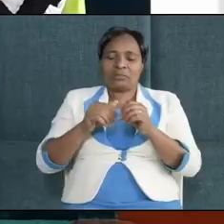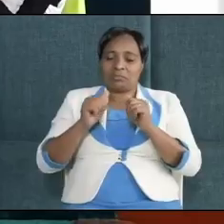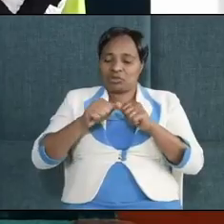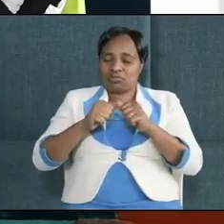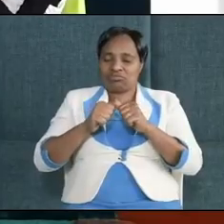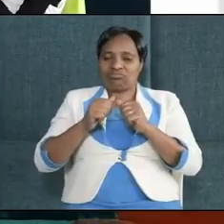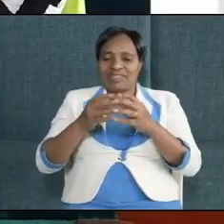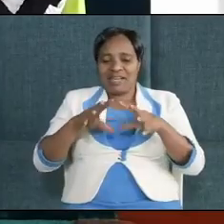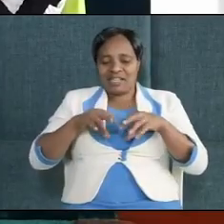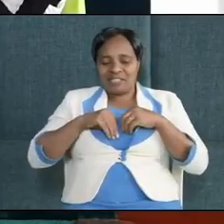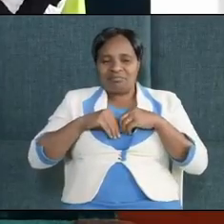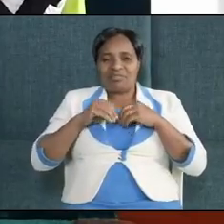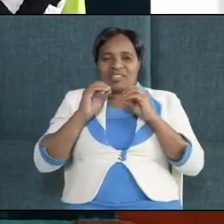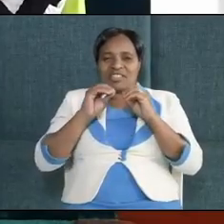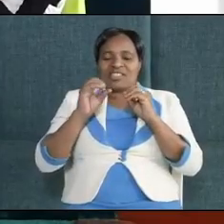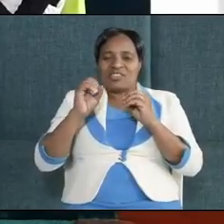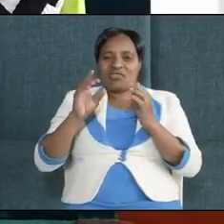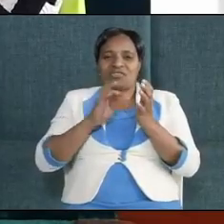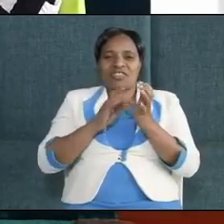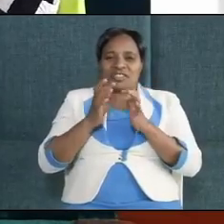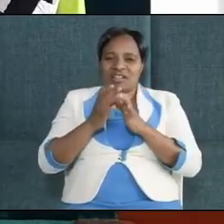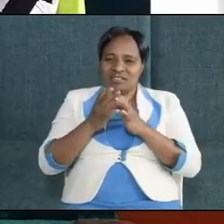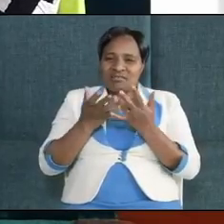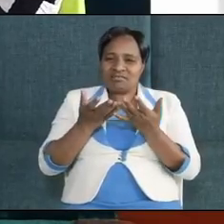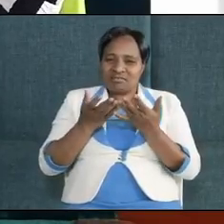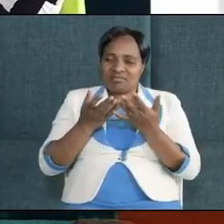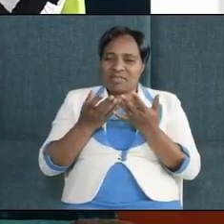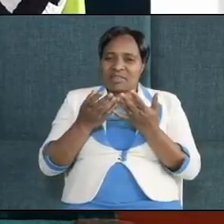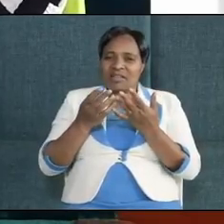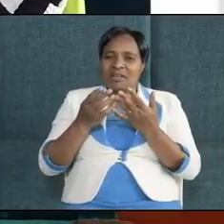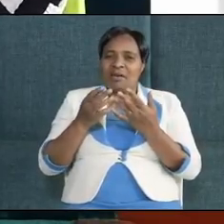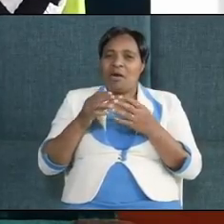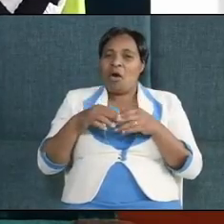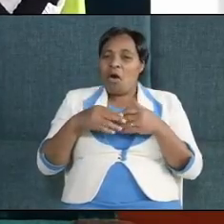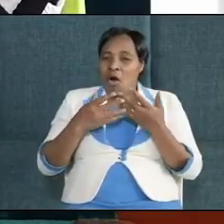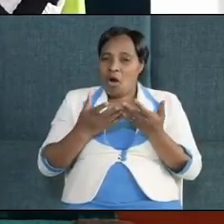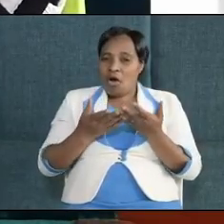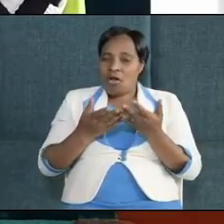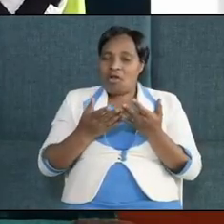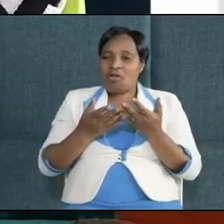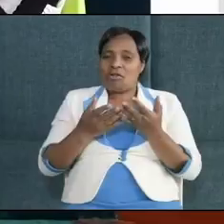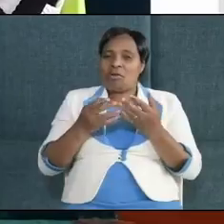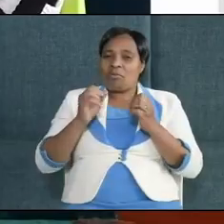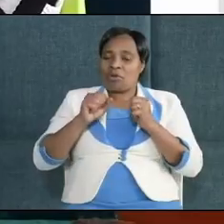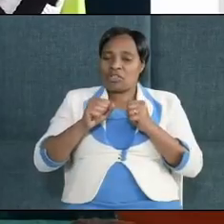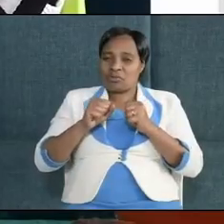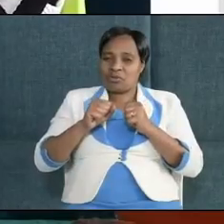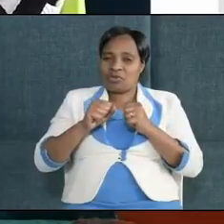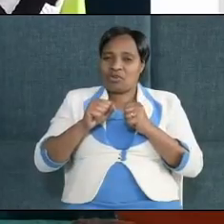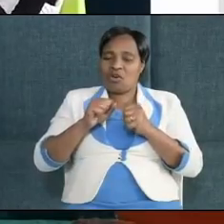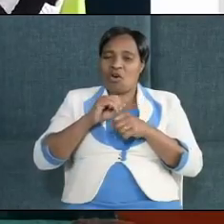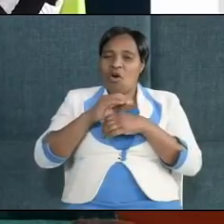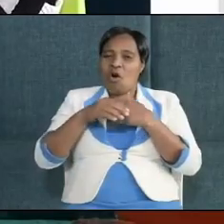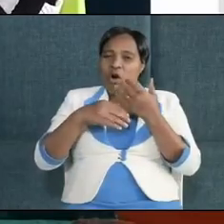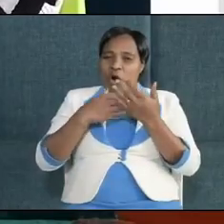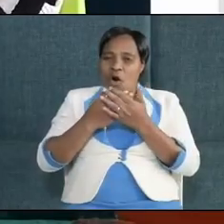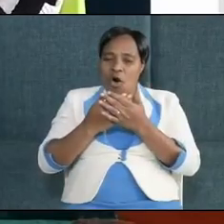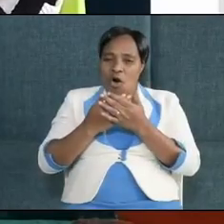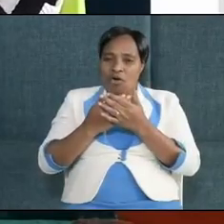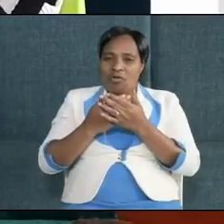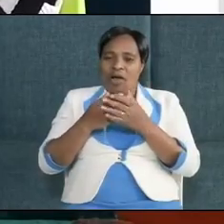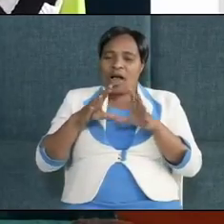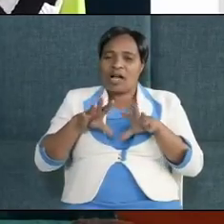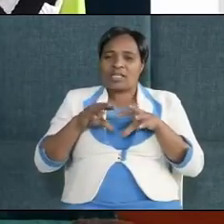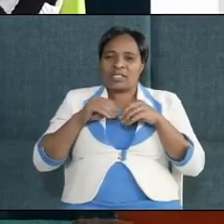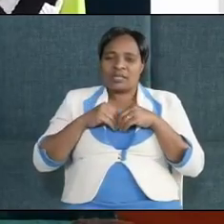the teachings of Jesus? No. For Paul, it was forward, ever,